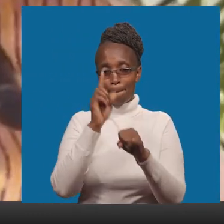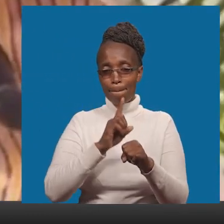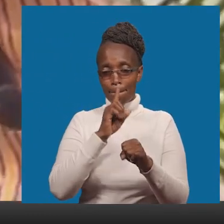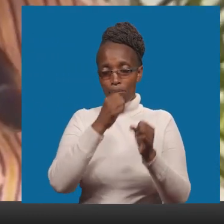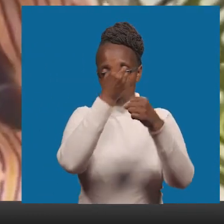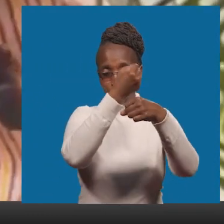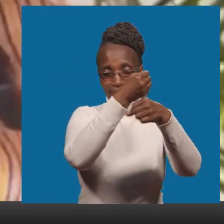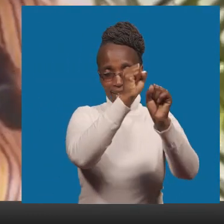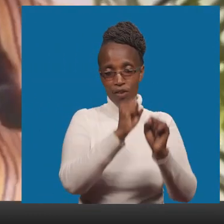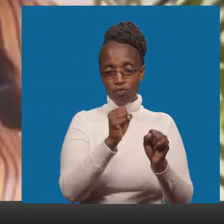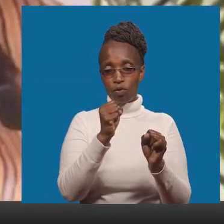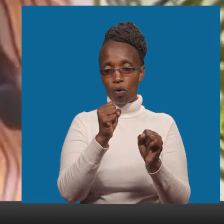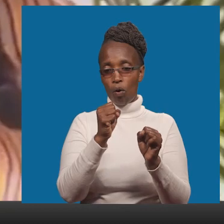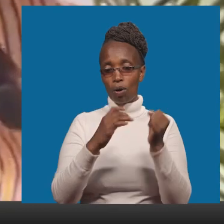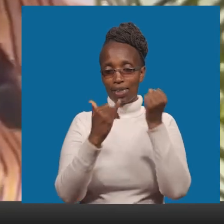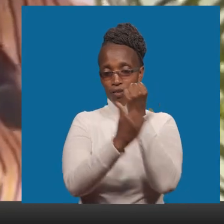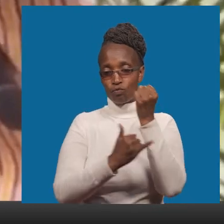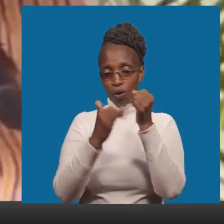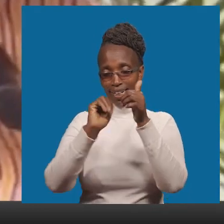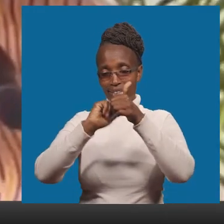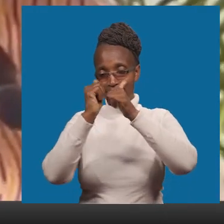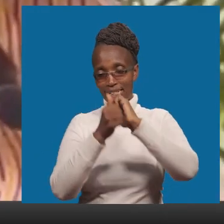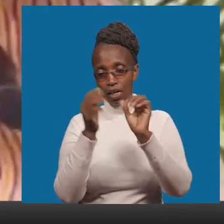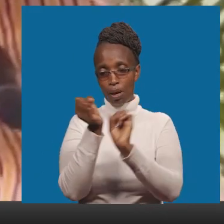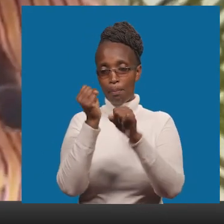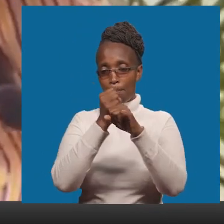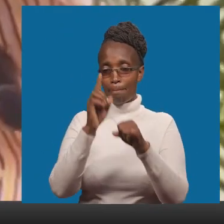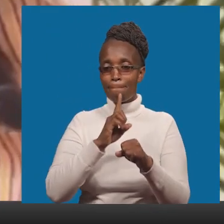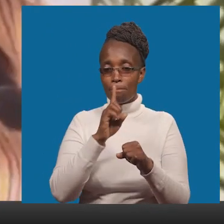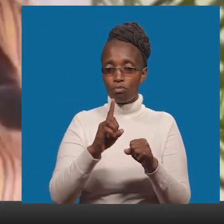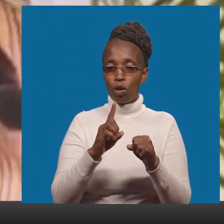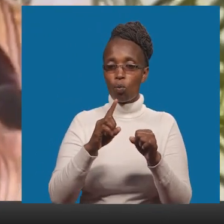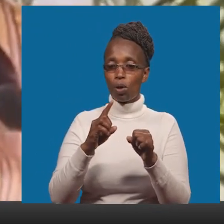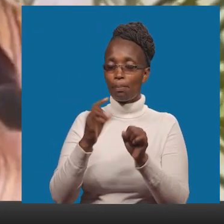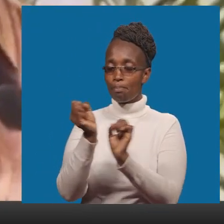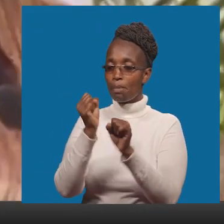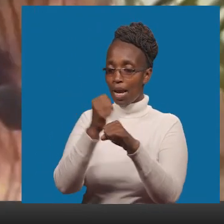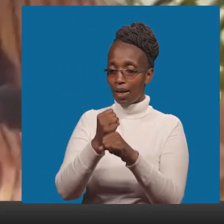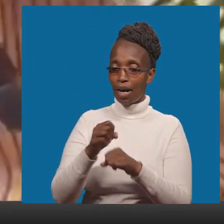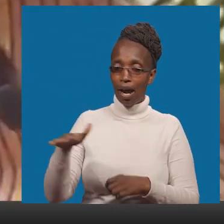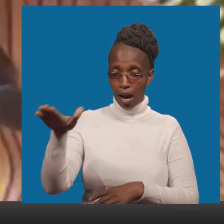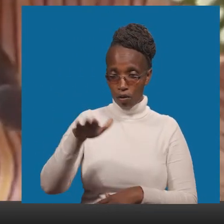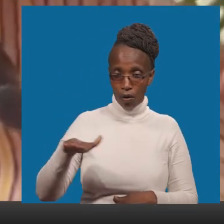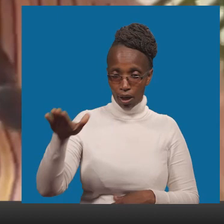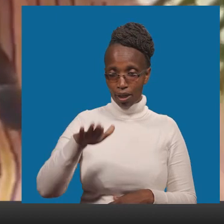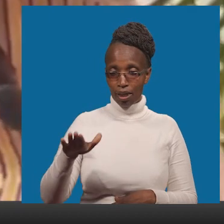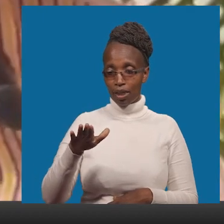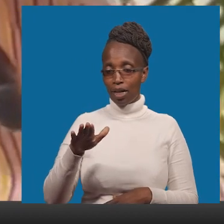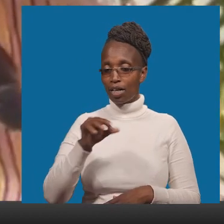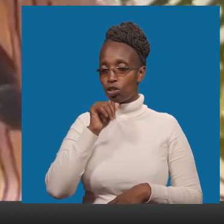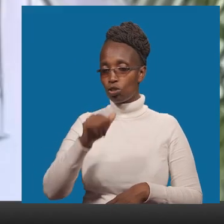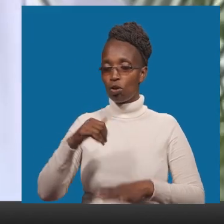our foreign exchange by making sure that products that we can produce locally are not imported by middlemen and